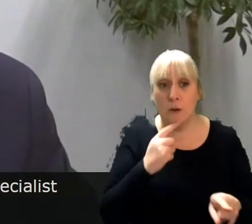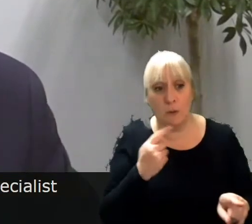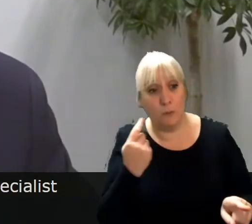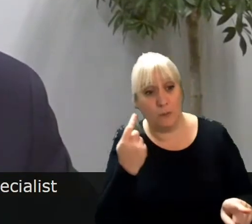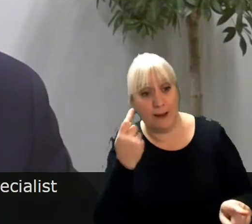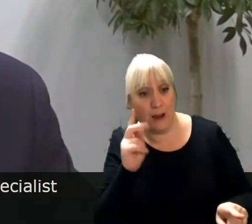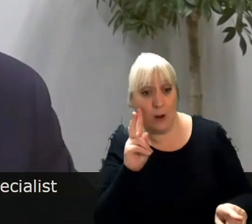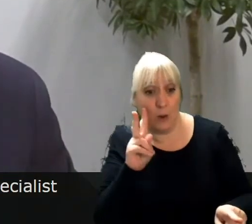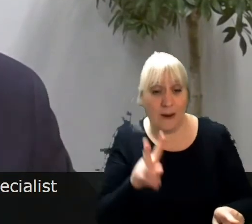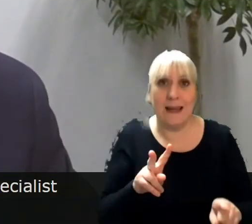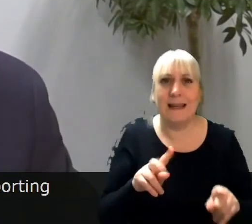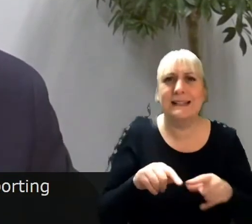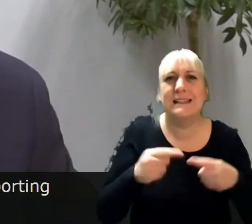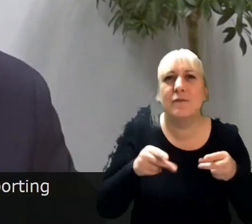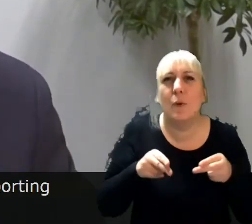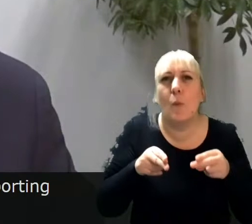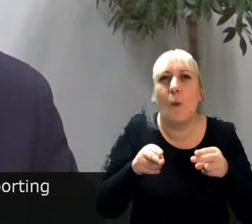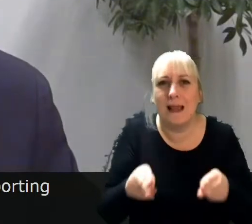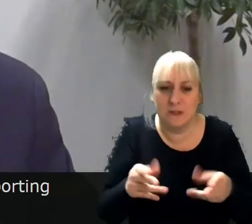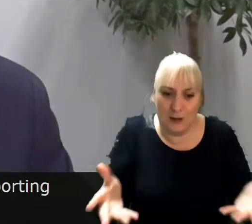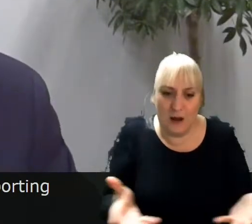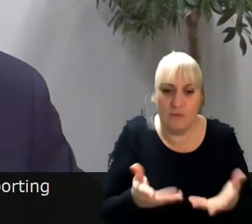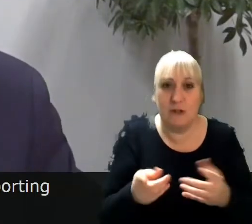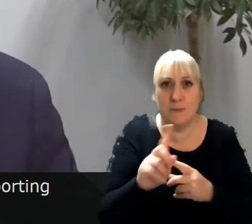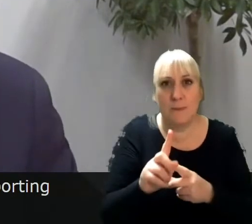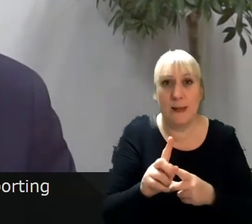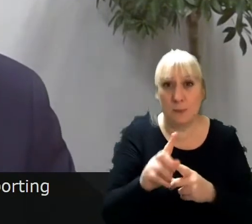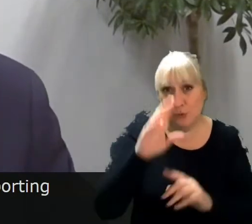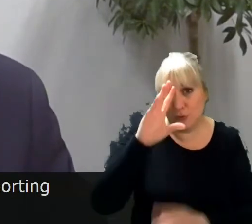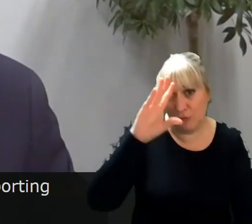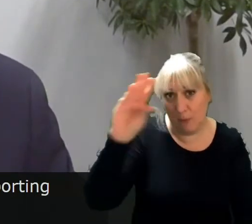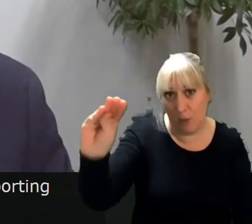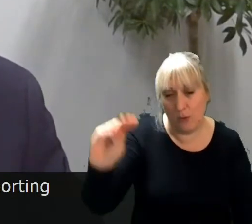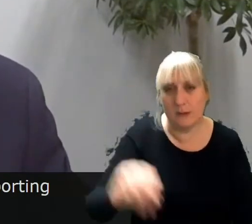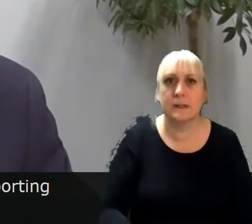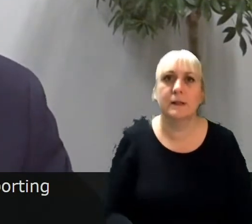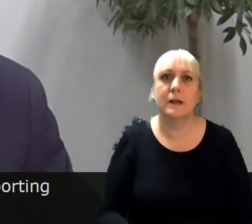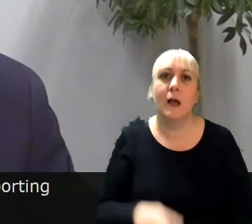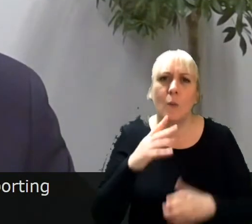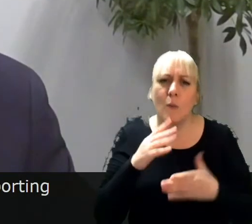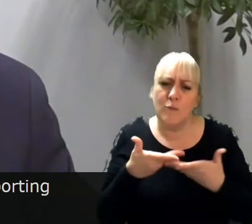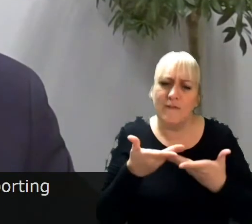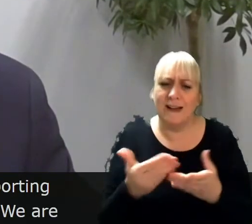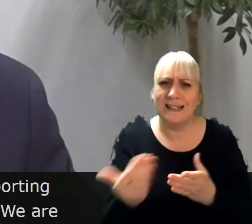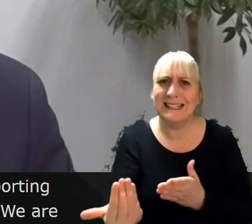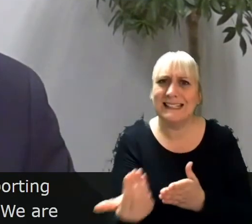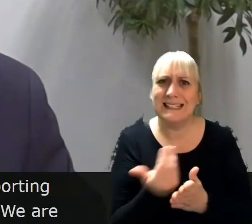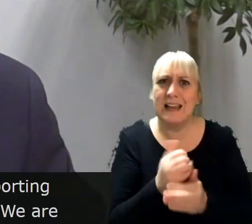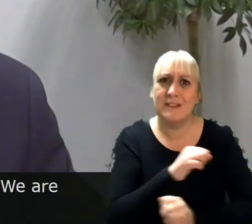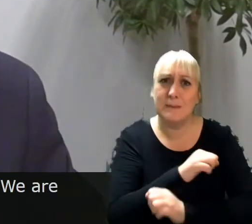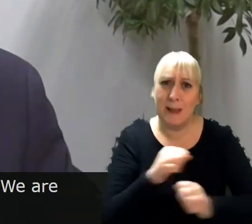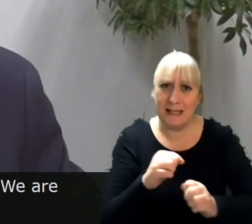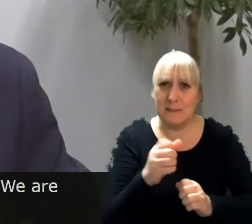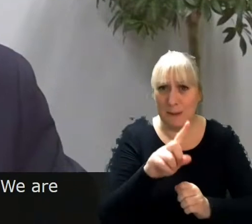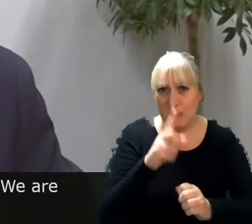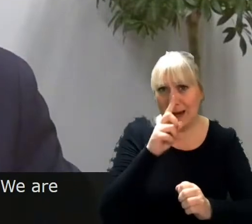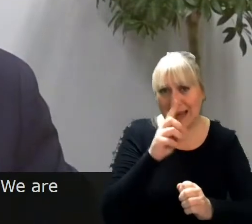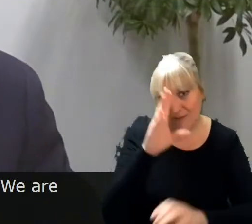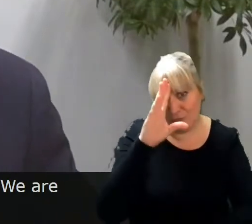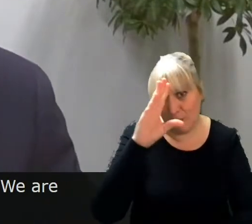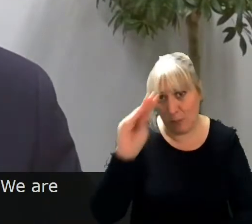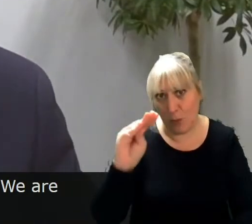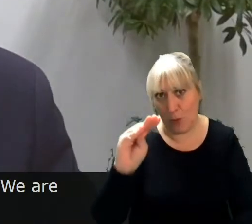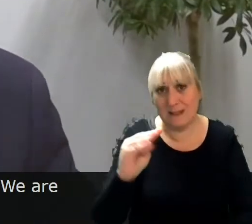to encourage people to come forward. We're providing safe havens for people to be able to report where they've been the victims of crime. And also